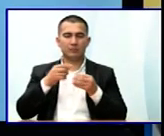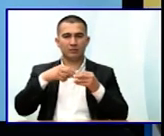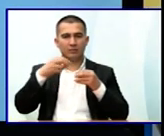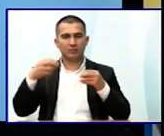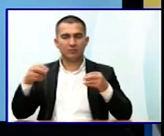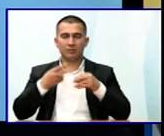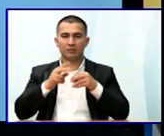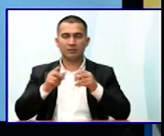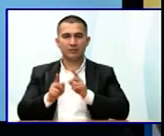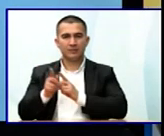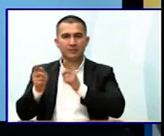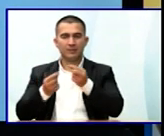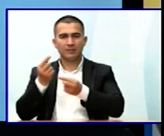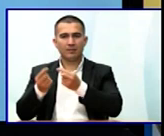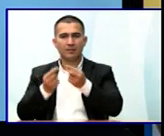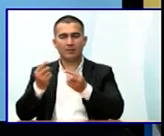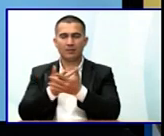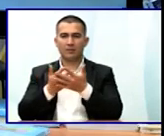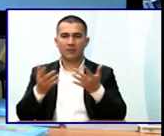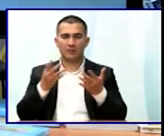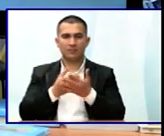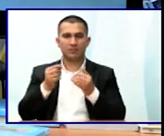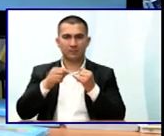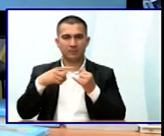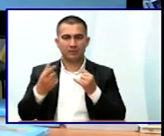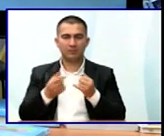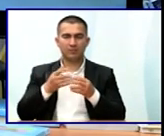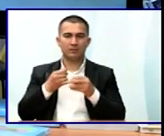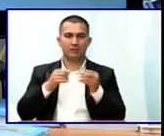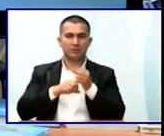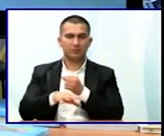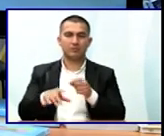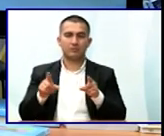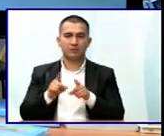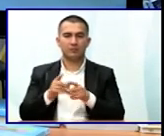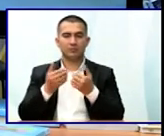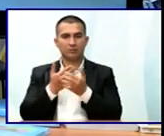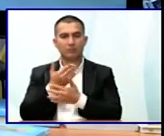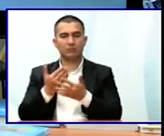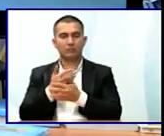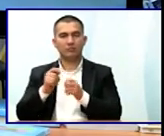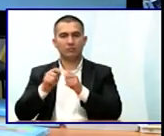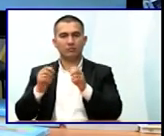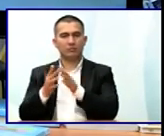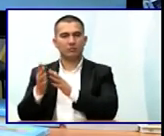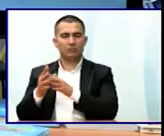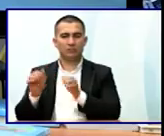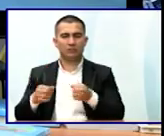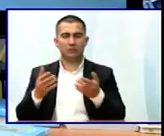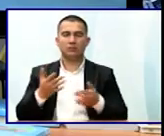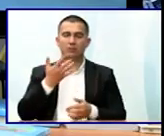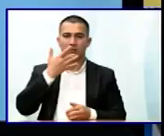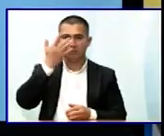kurtaklaridan kichkina bargli va ildizli yangi o'simlik tubi hosil bo'ladi.